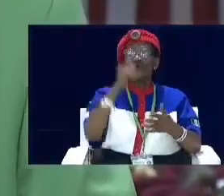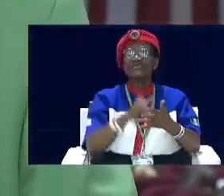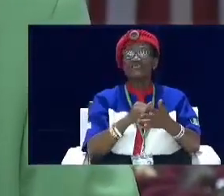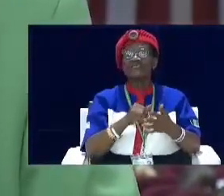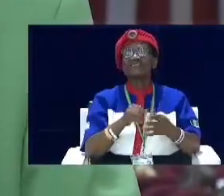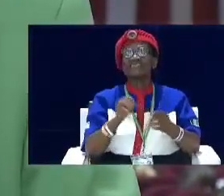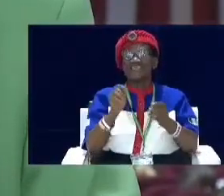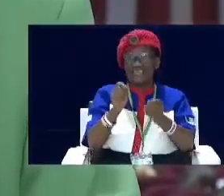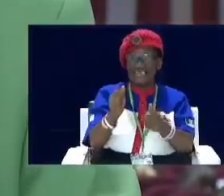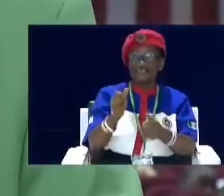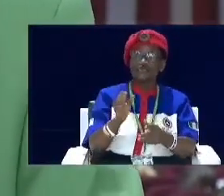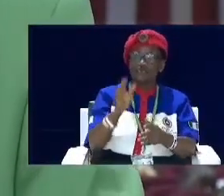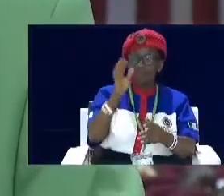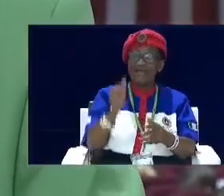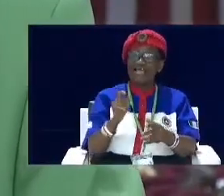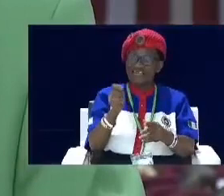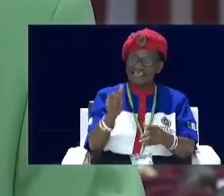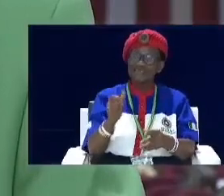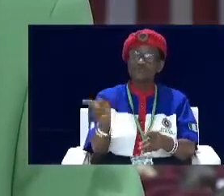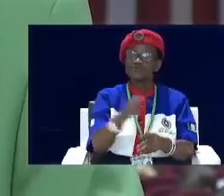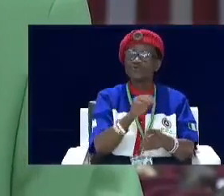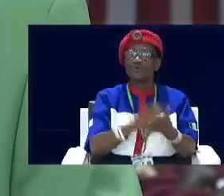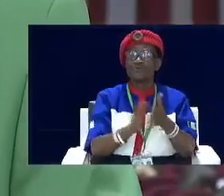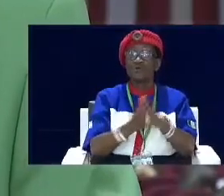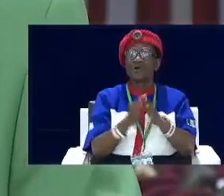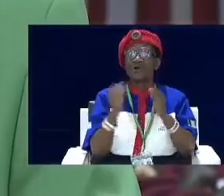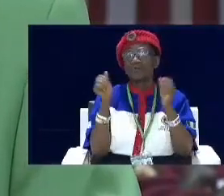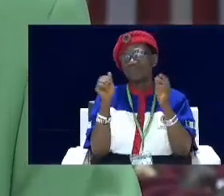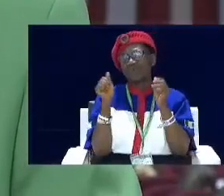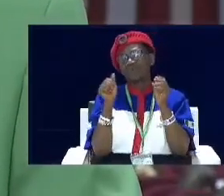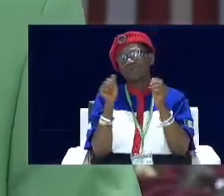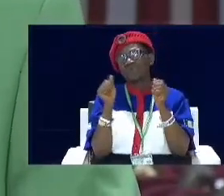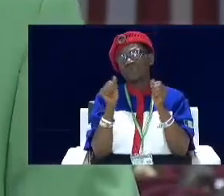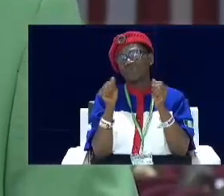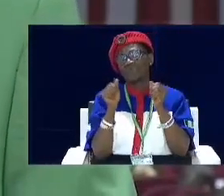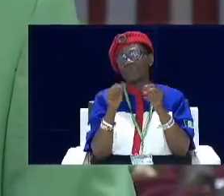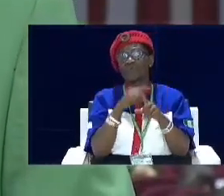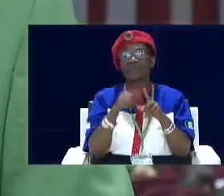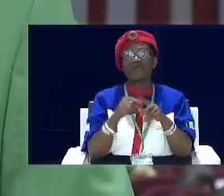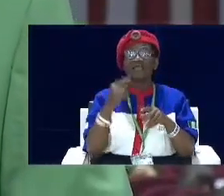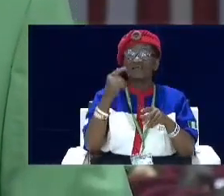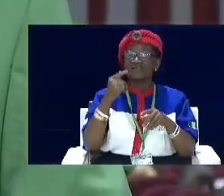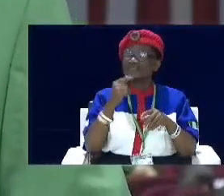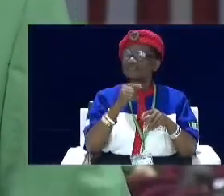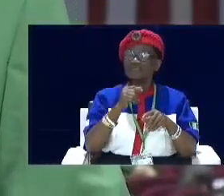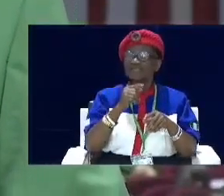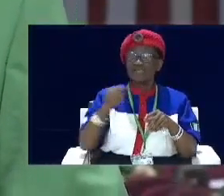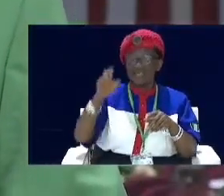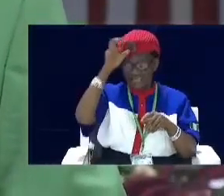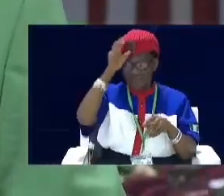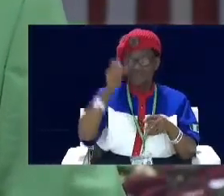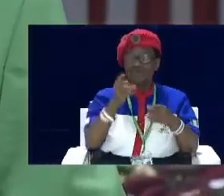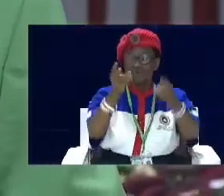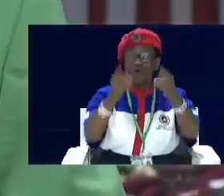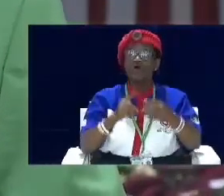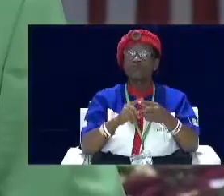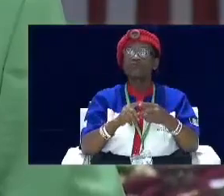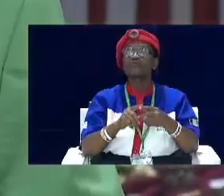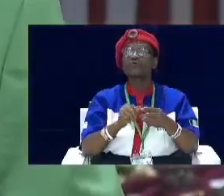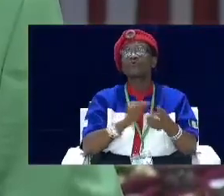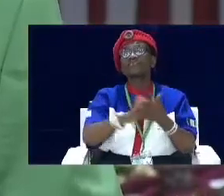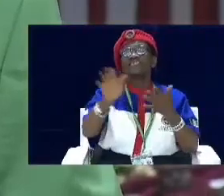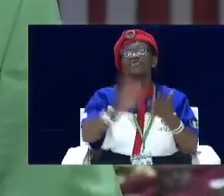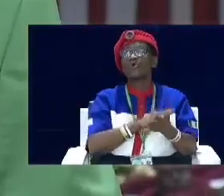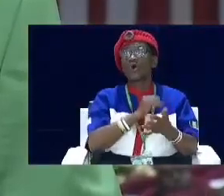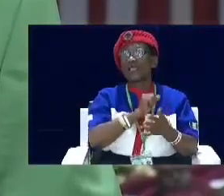cold. When the devil wants to bring down a big man of God,